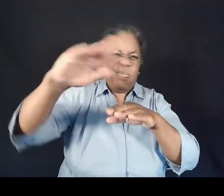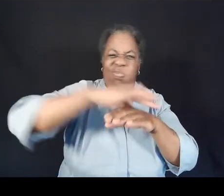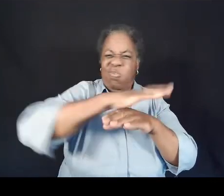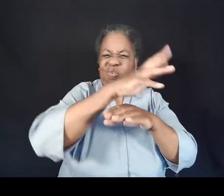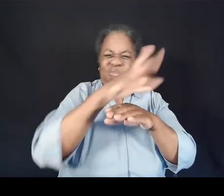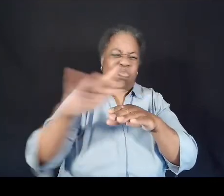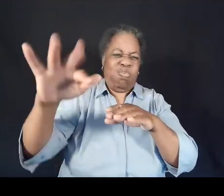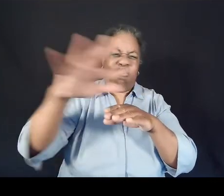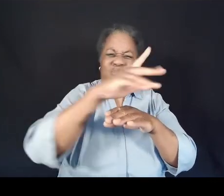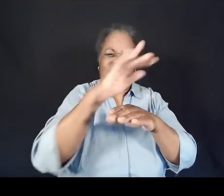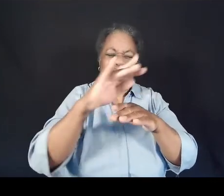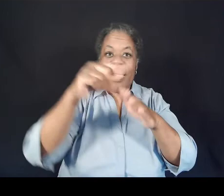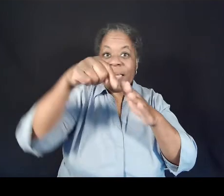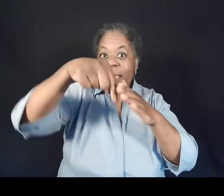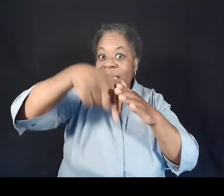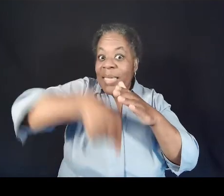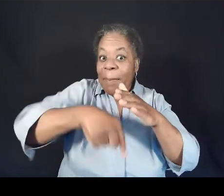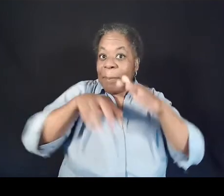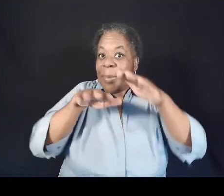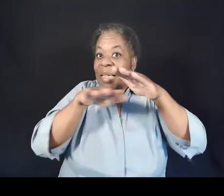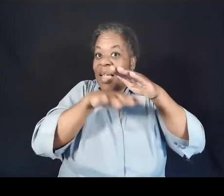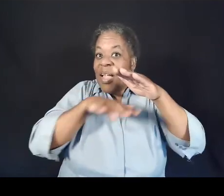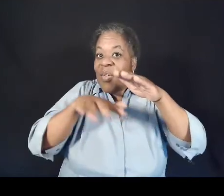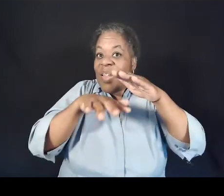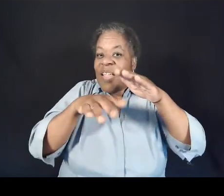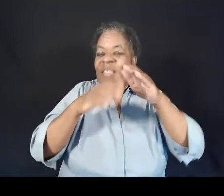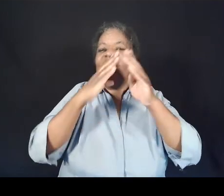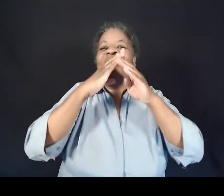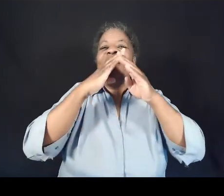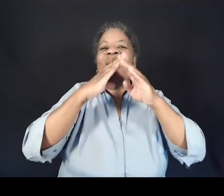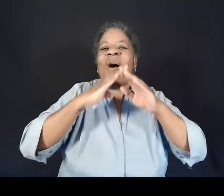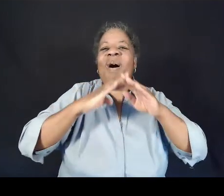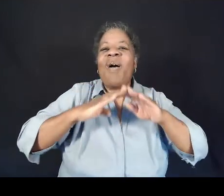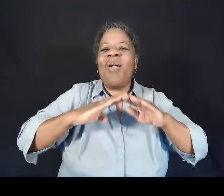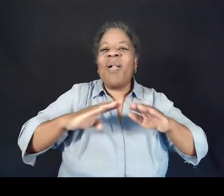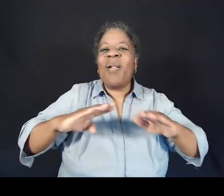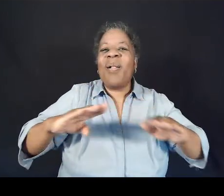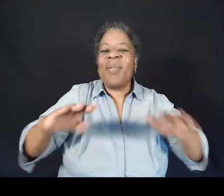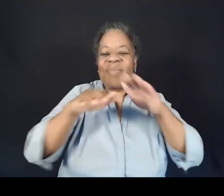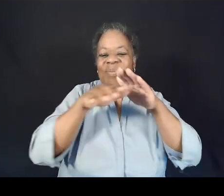are perfectly calm beneath the surface.